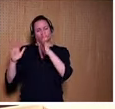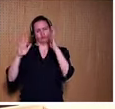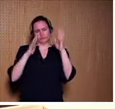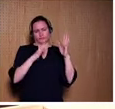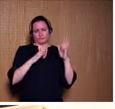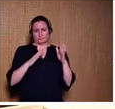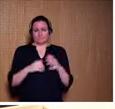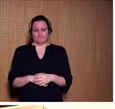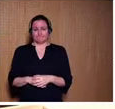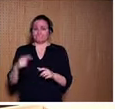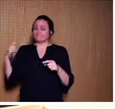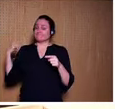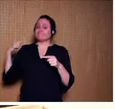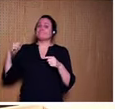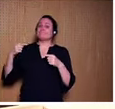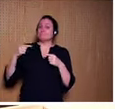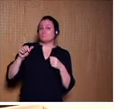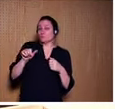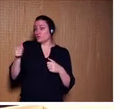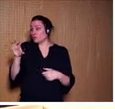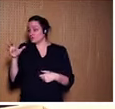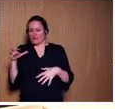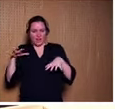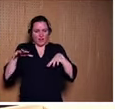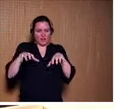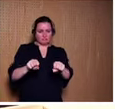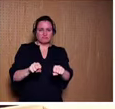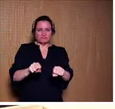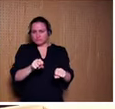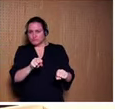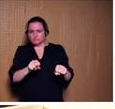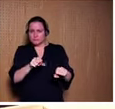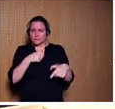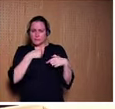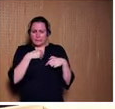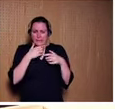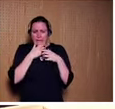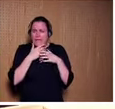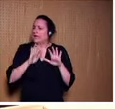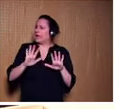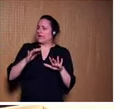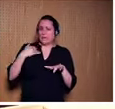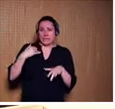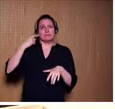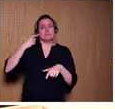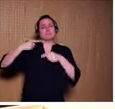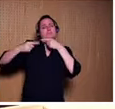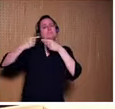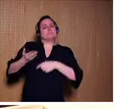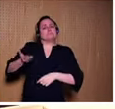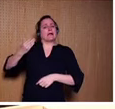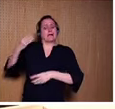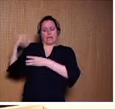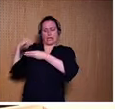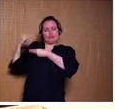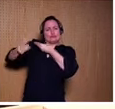Colonialism continues to erase every bit of our queer heritage and make us question if our ancestors were queer. Currently, there's a